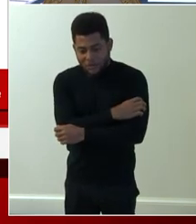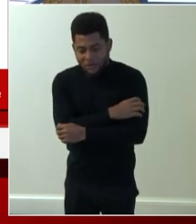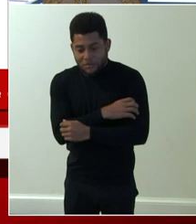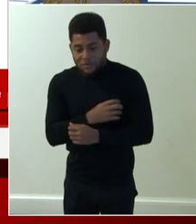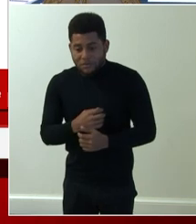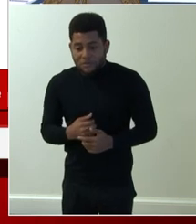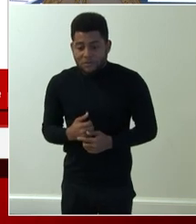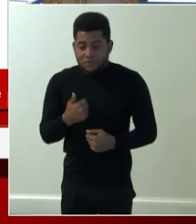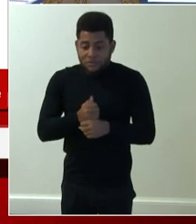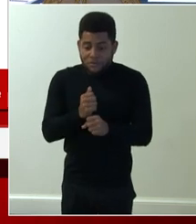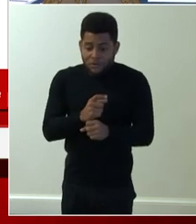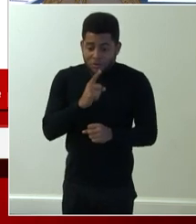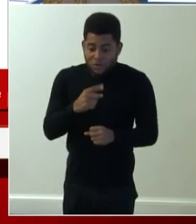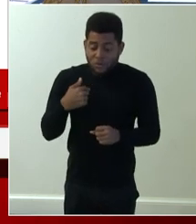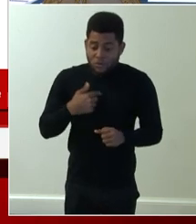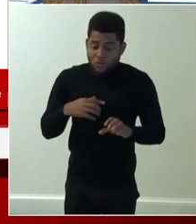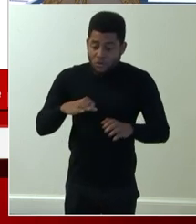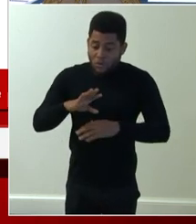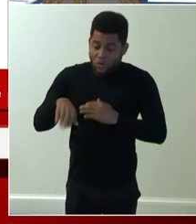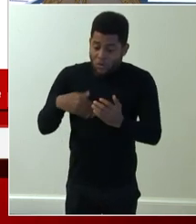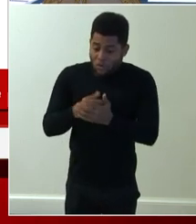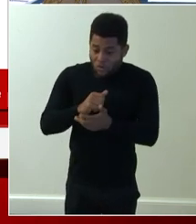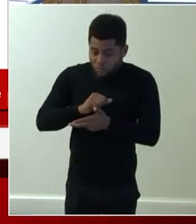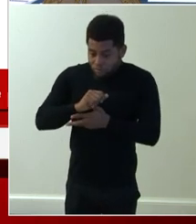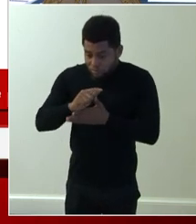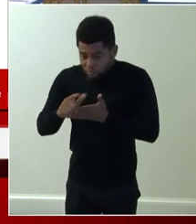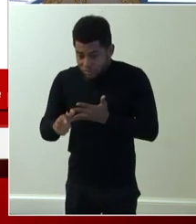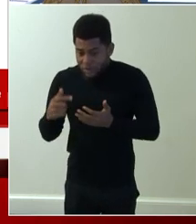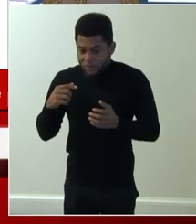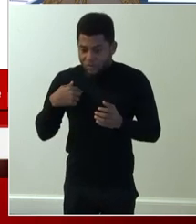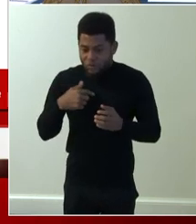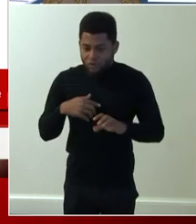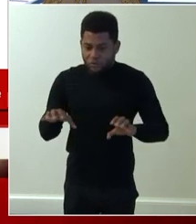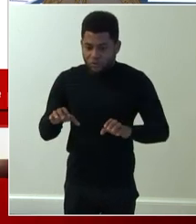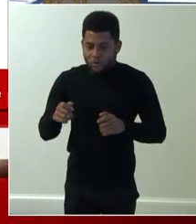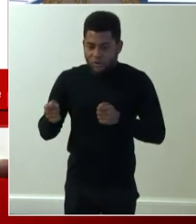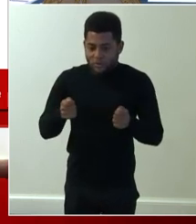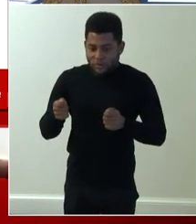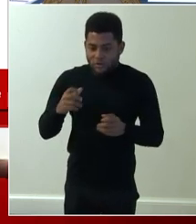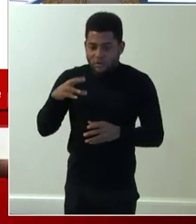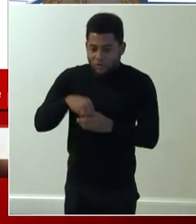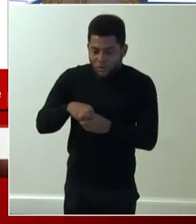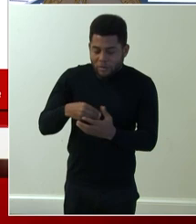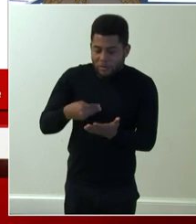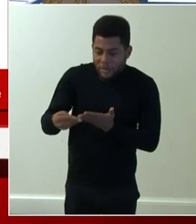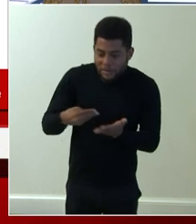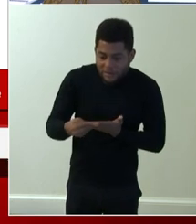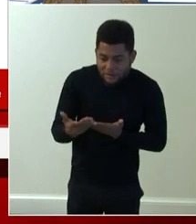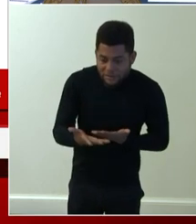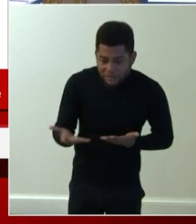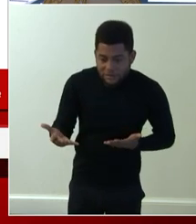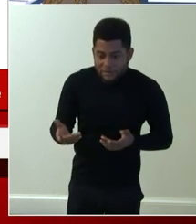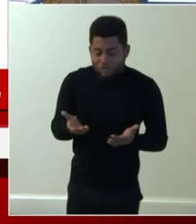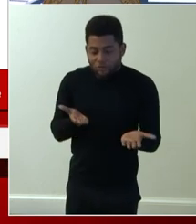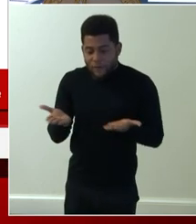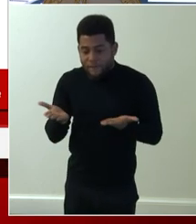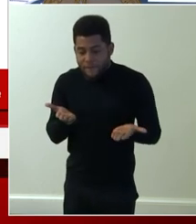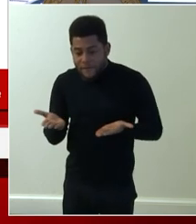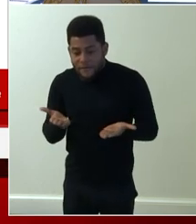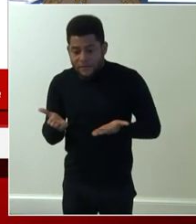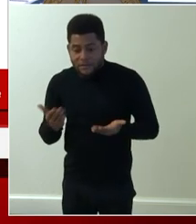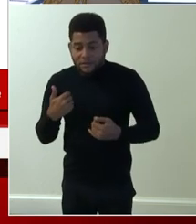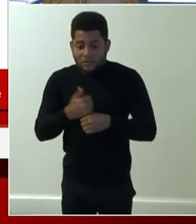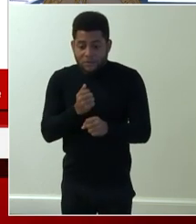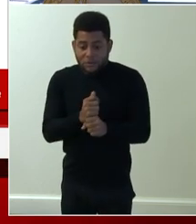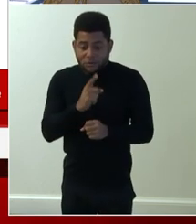that we can do all the things that we need to do administratively, including buy goods and services, and make sure that